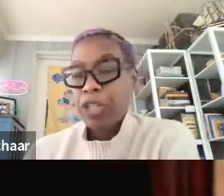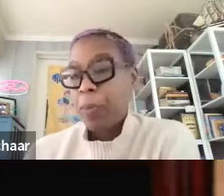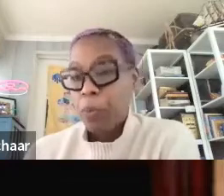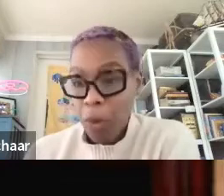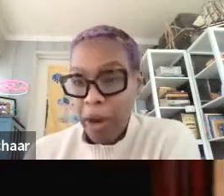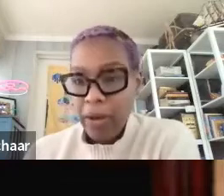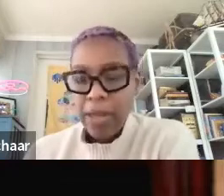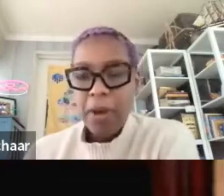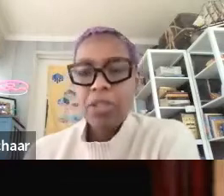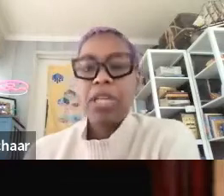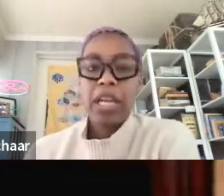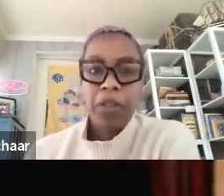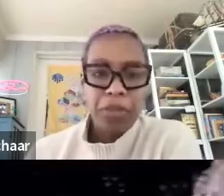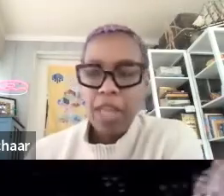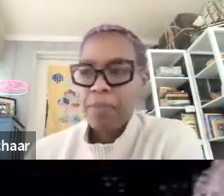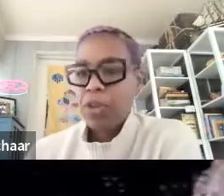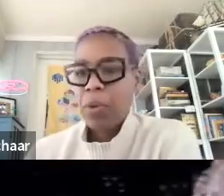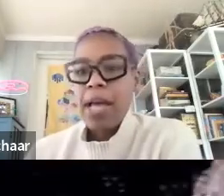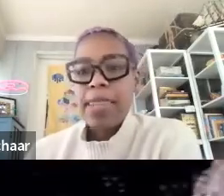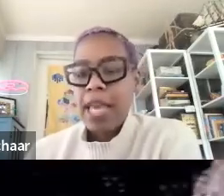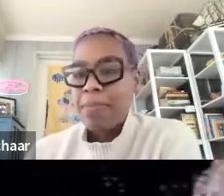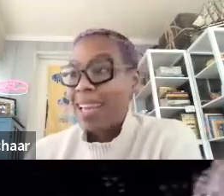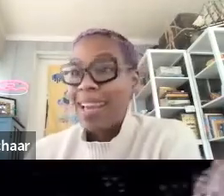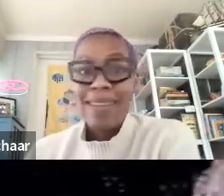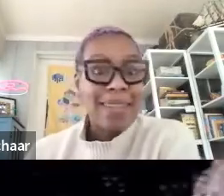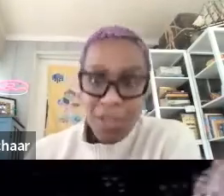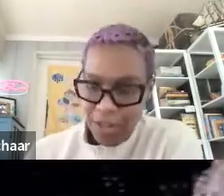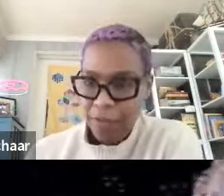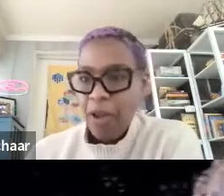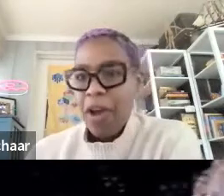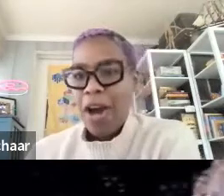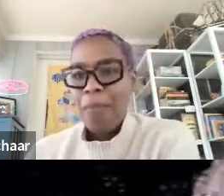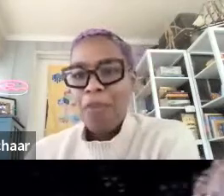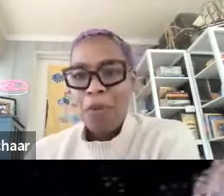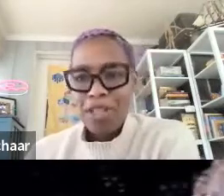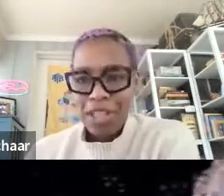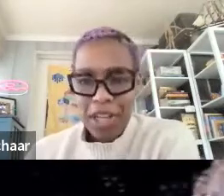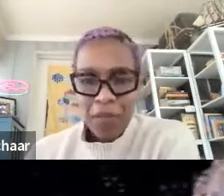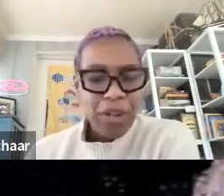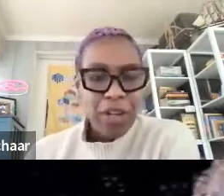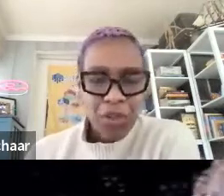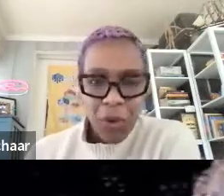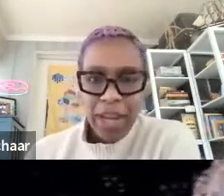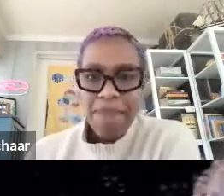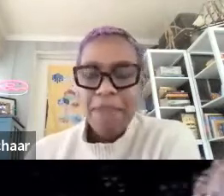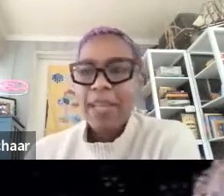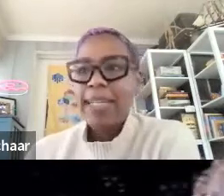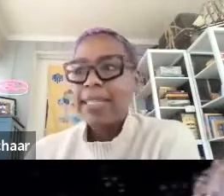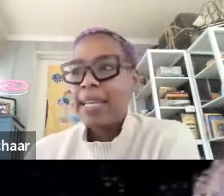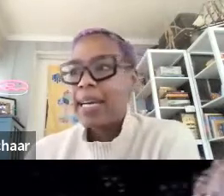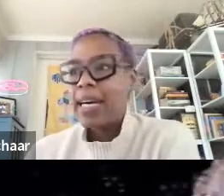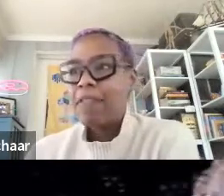for inspiration in role models, I'm also looking at other themes. So themes like extinction, from watching The Never-Ending Story,